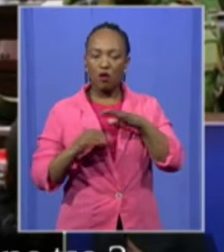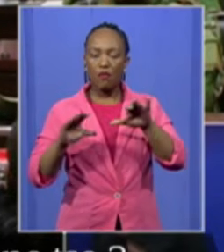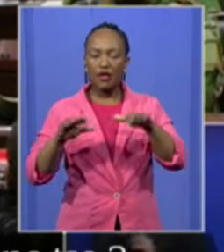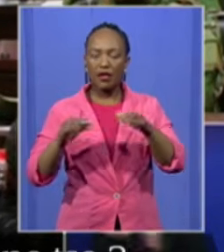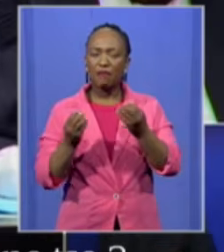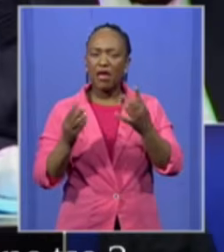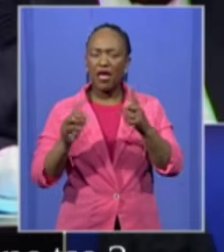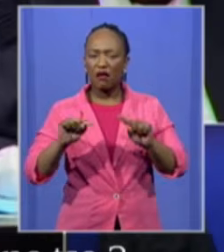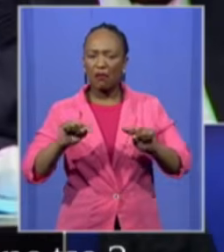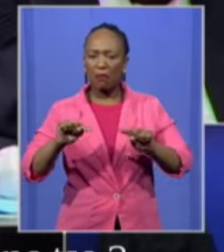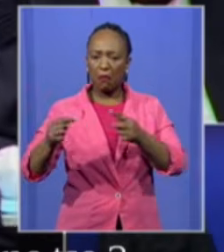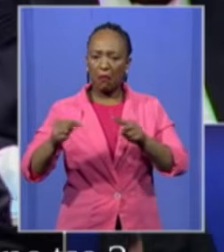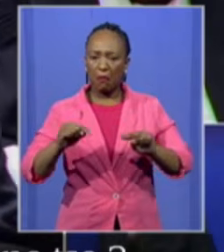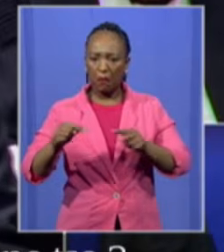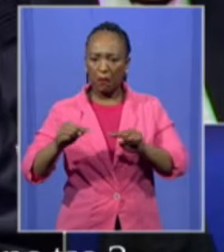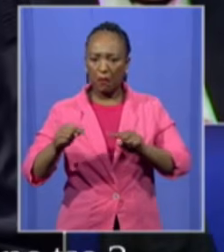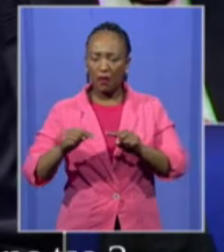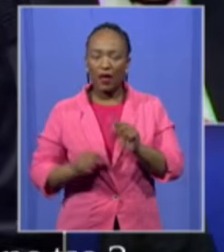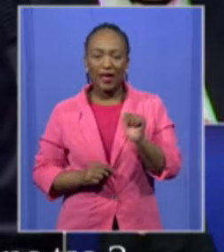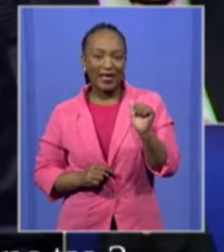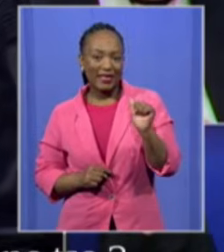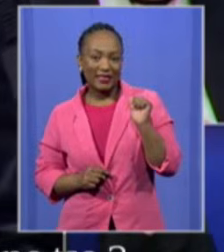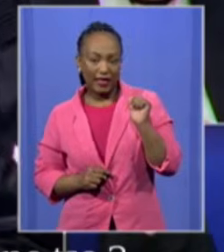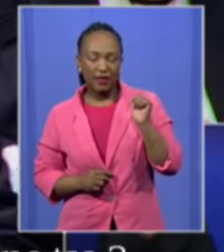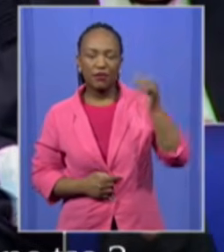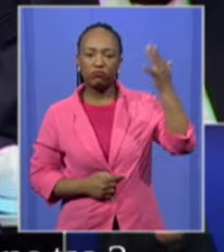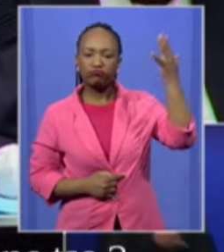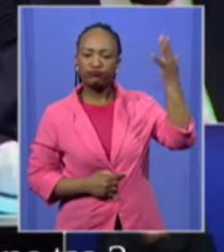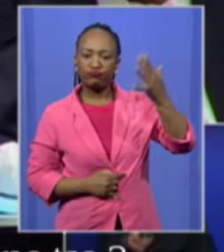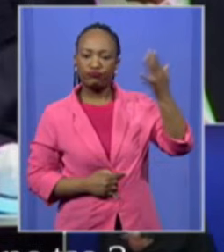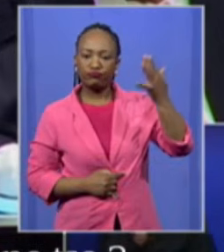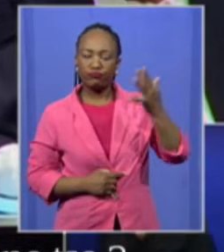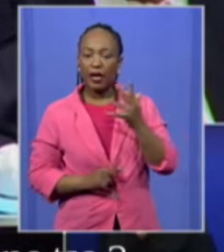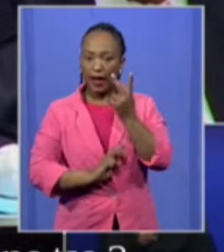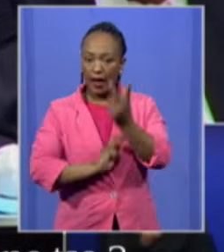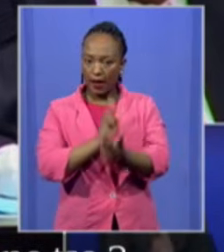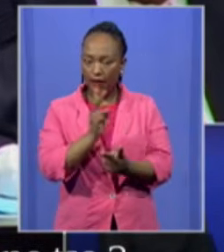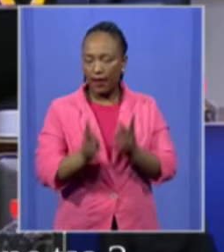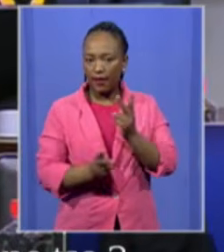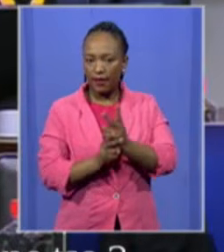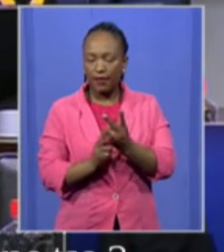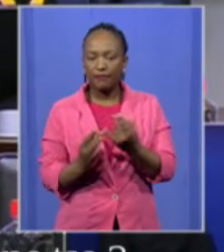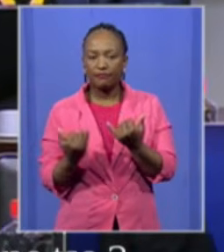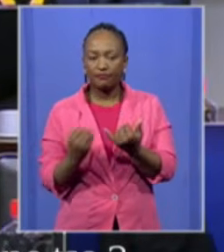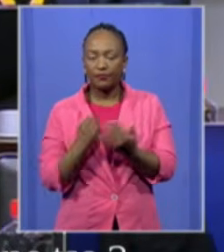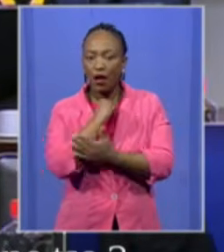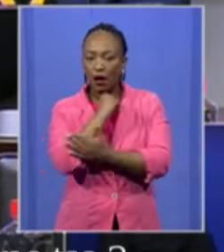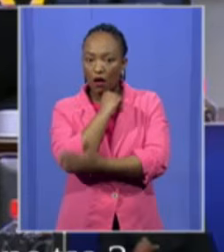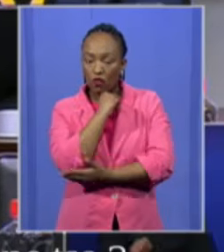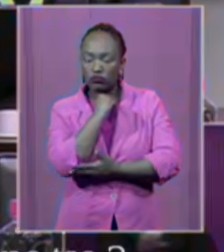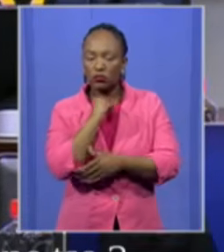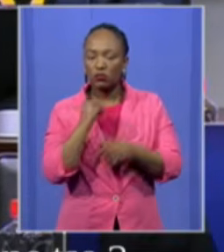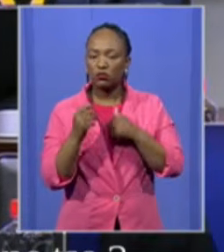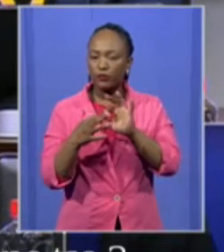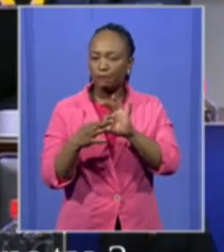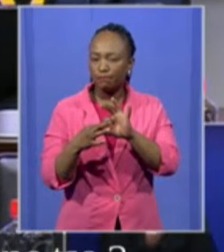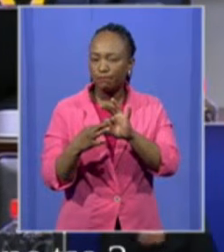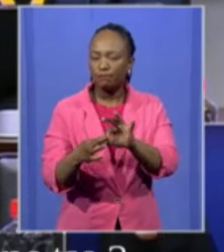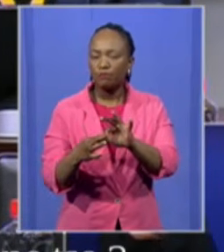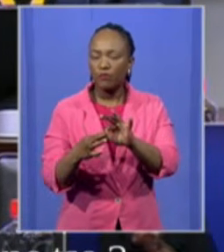said yesterday, and I will repeat again, as a country that is committed to the rule of